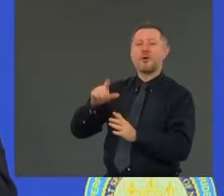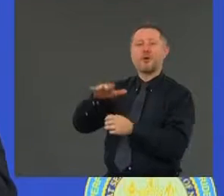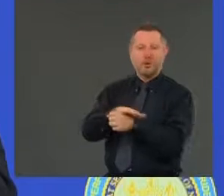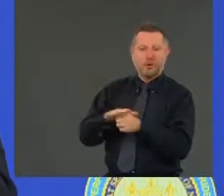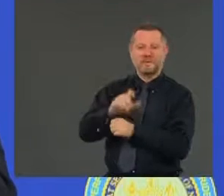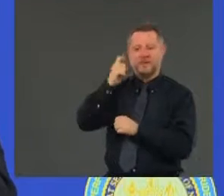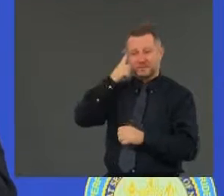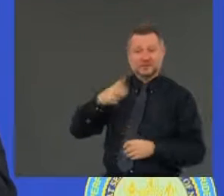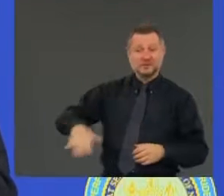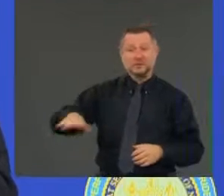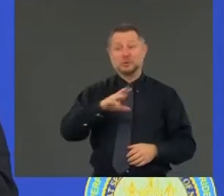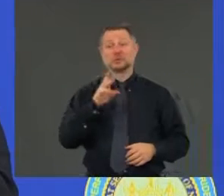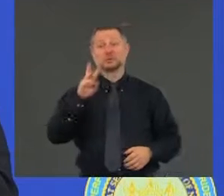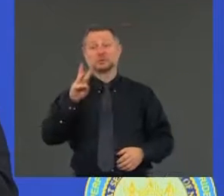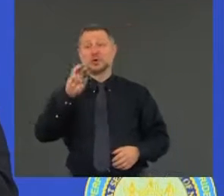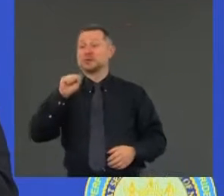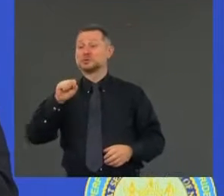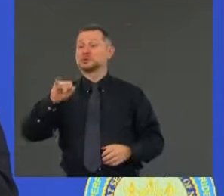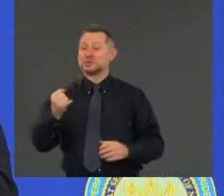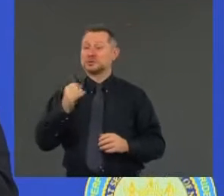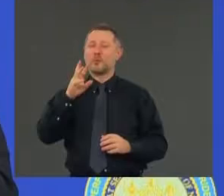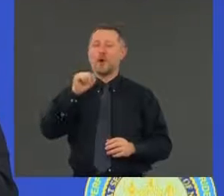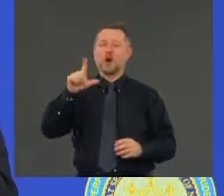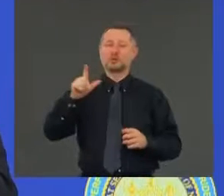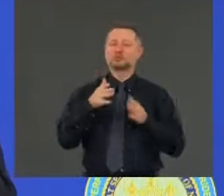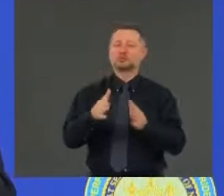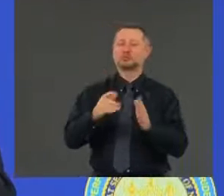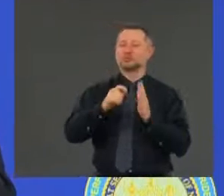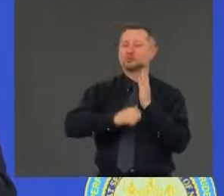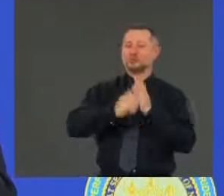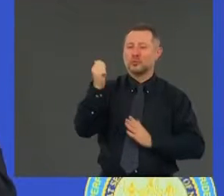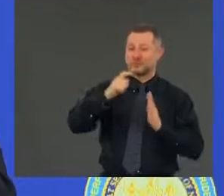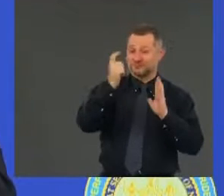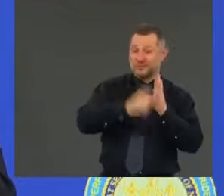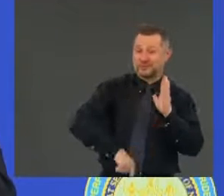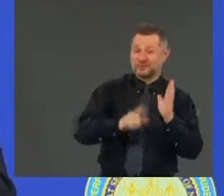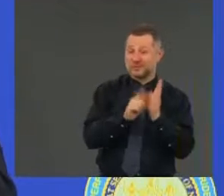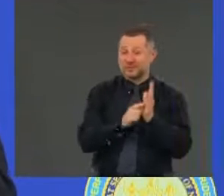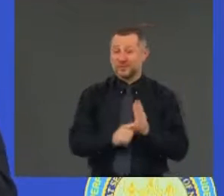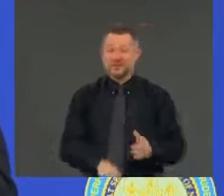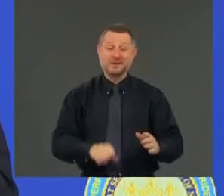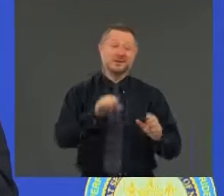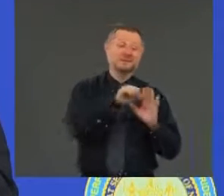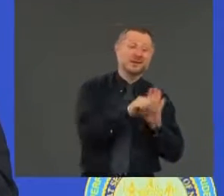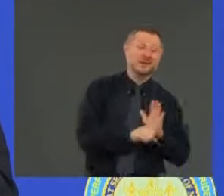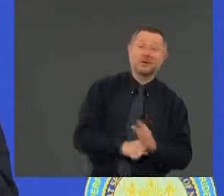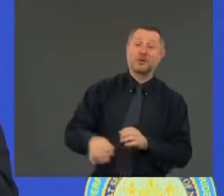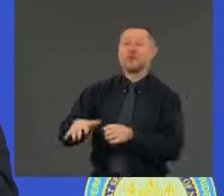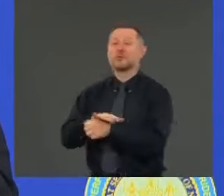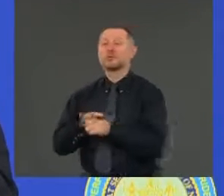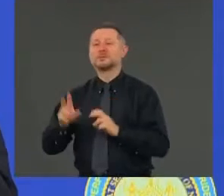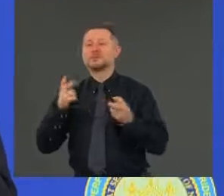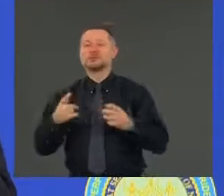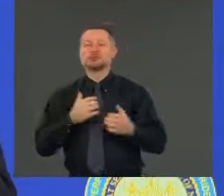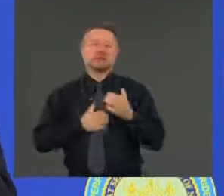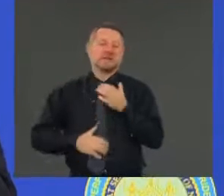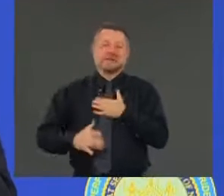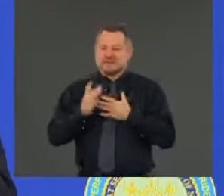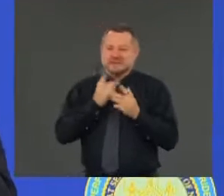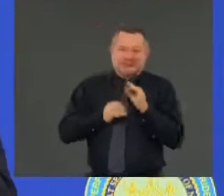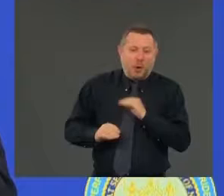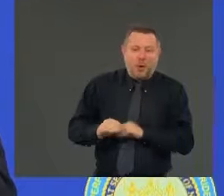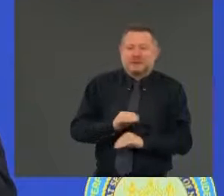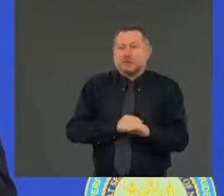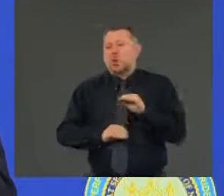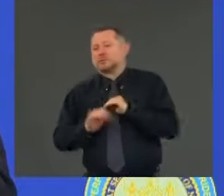that said in those situations when the state and local governments are starved, the economic recovery is